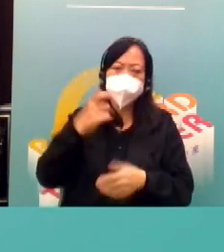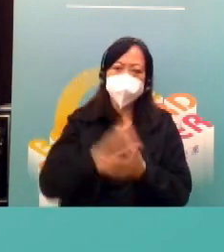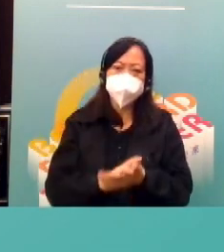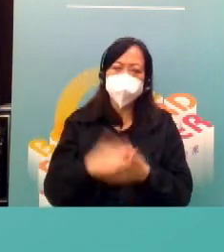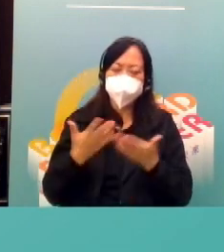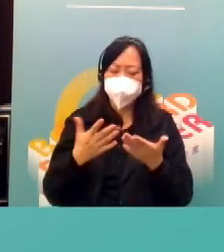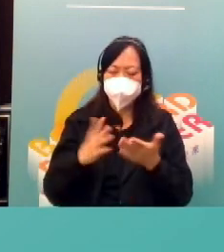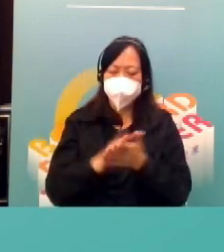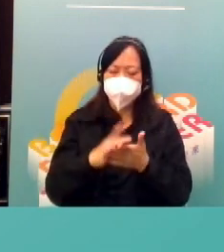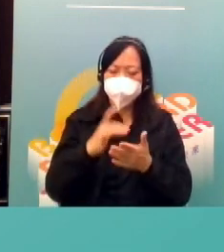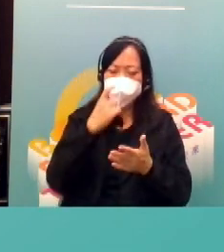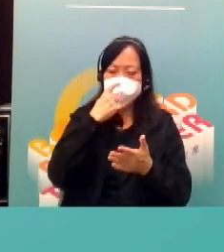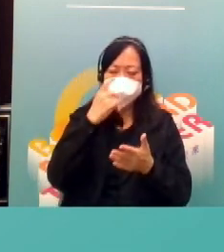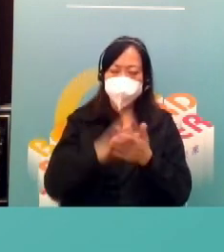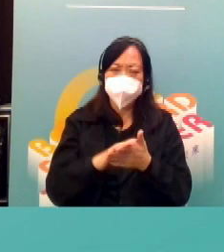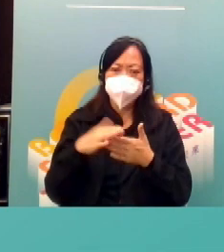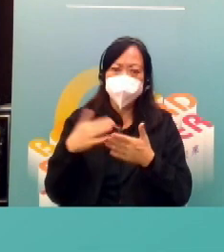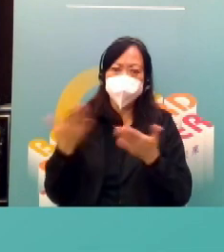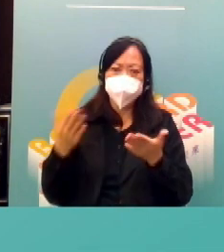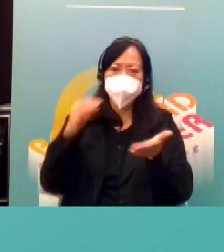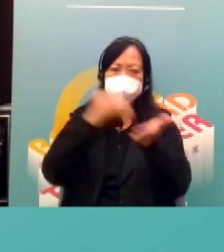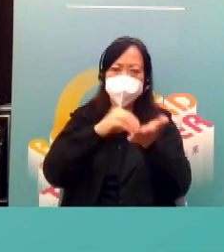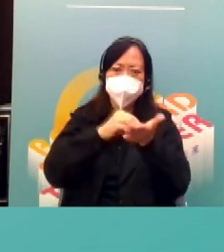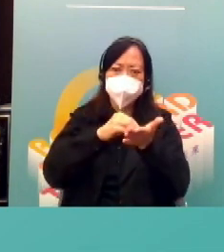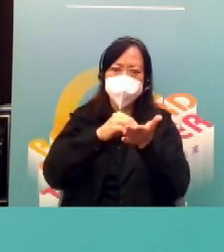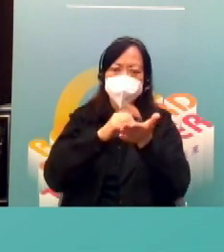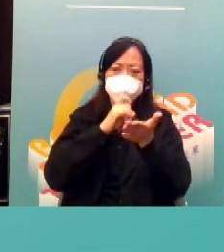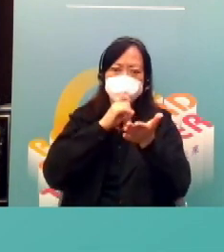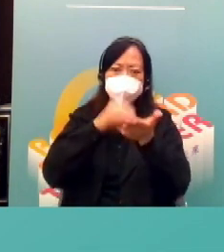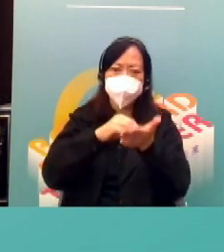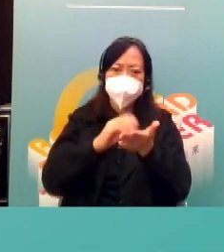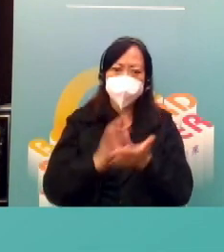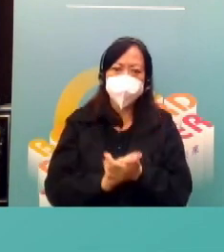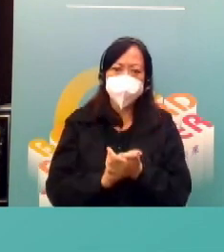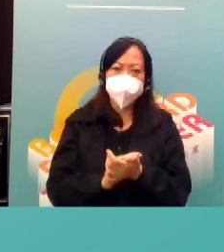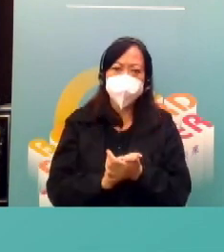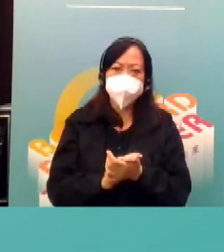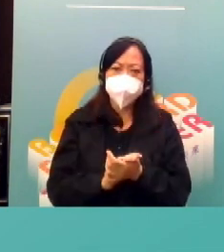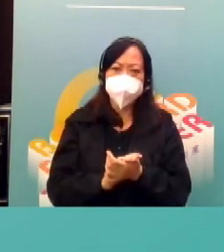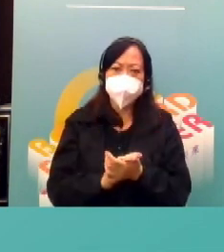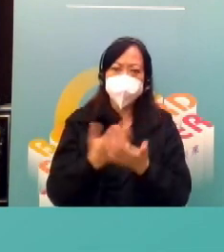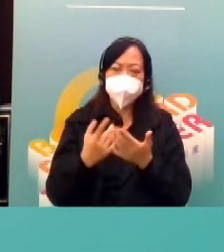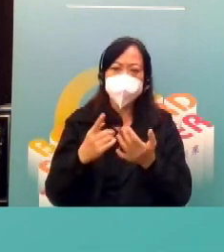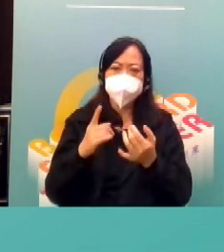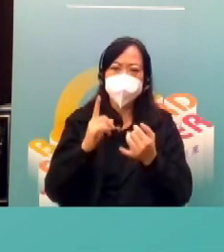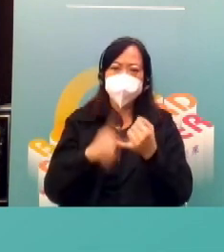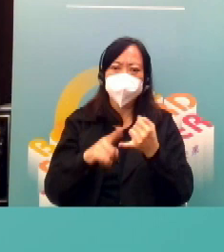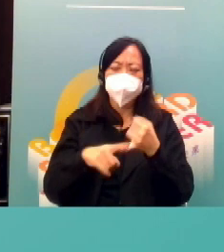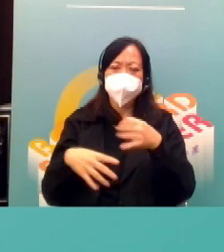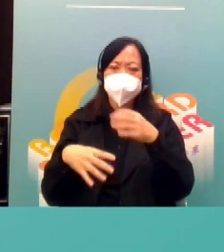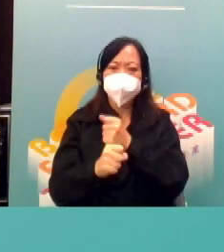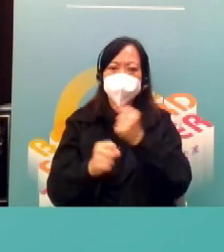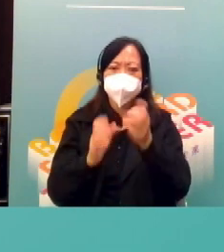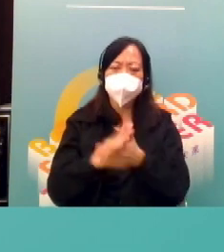of outcomes payments that is able to supplement local government budget, so